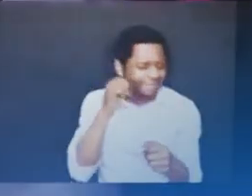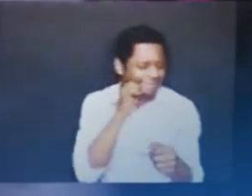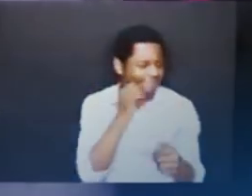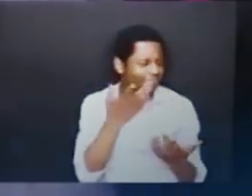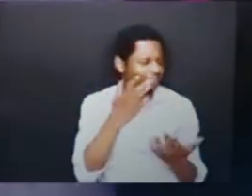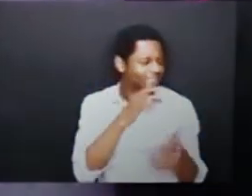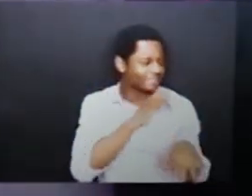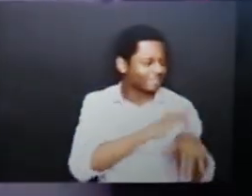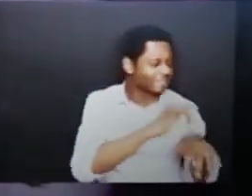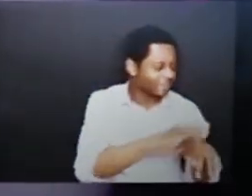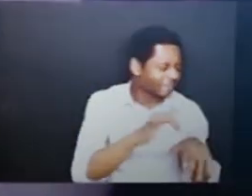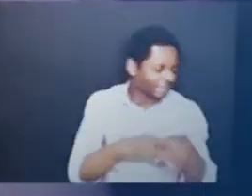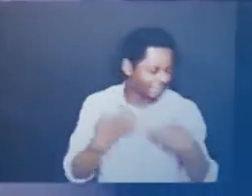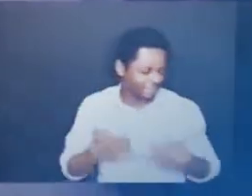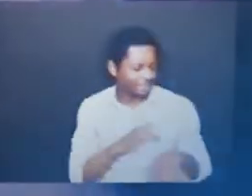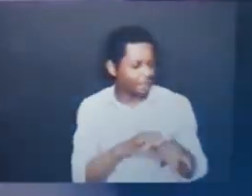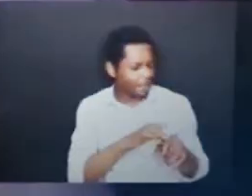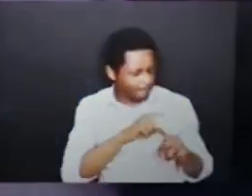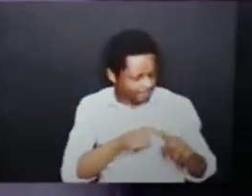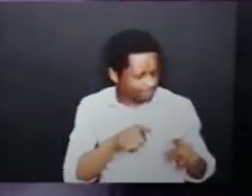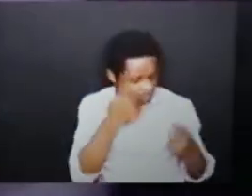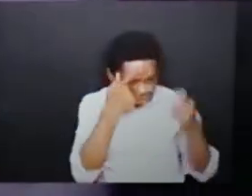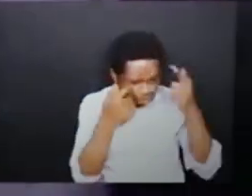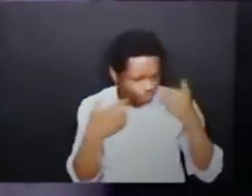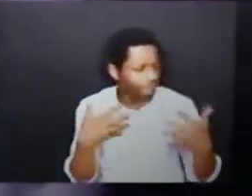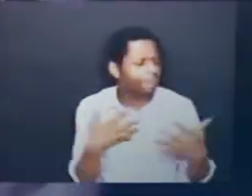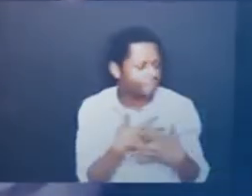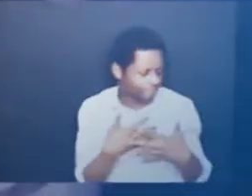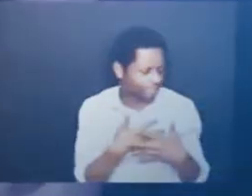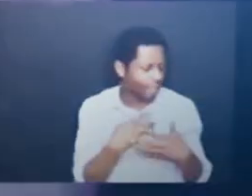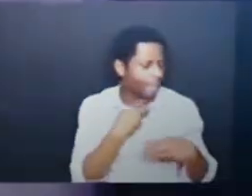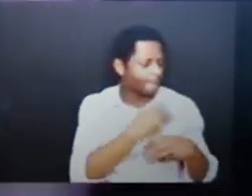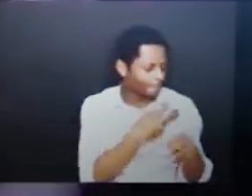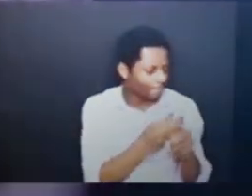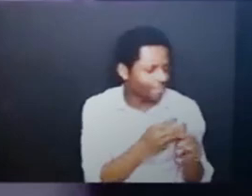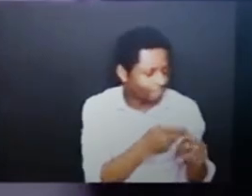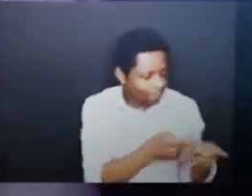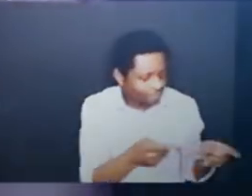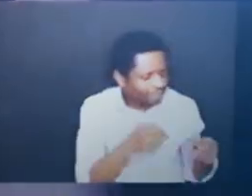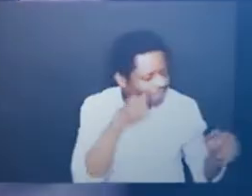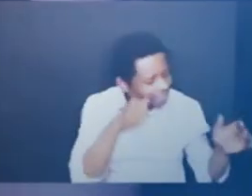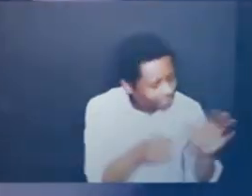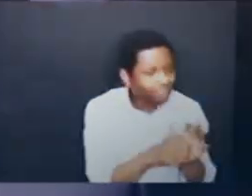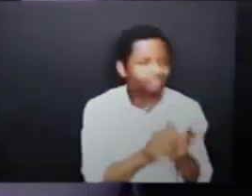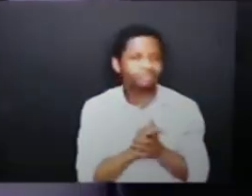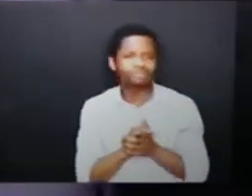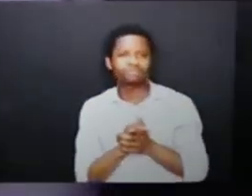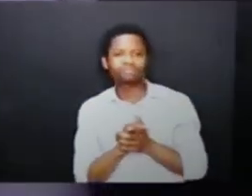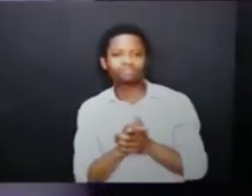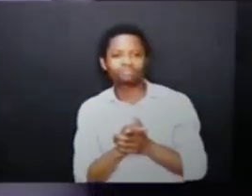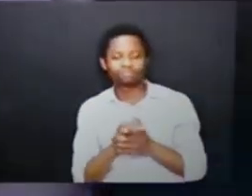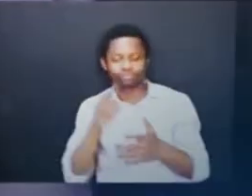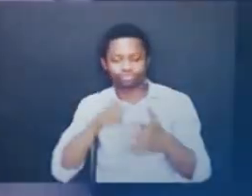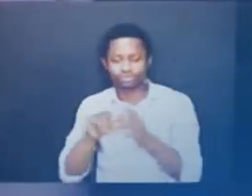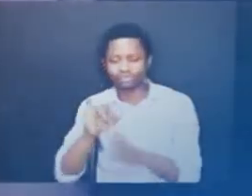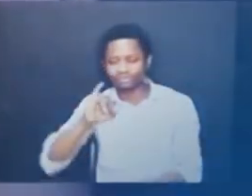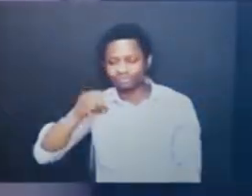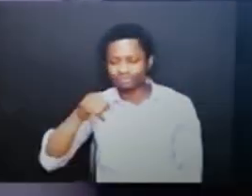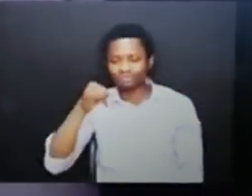will always hide you. Judges chapter 6. Judges chapter 6.